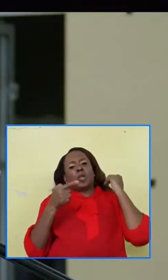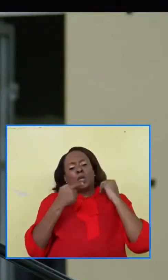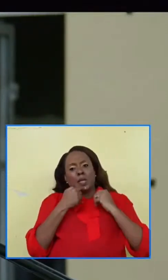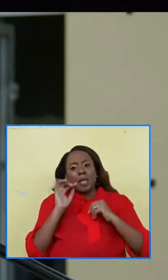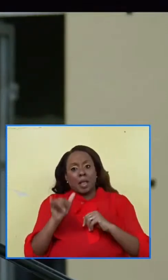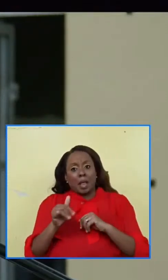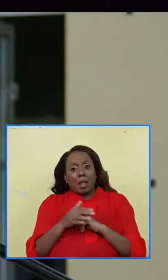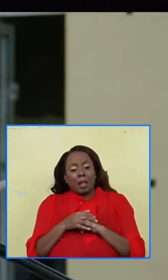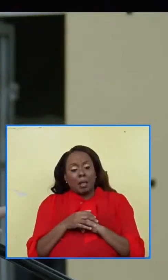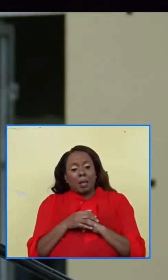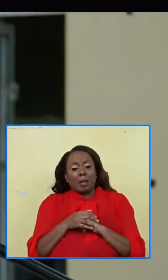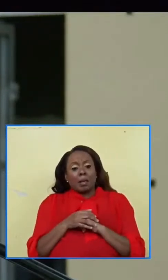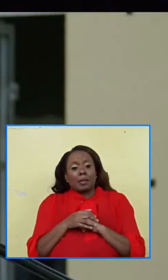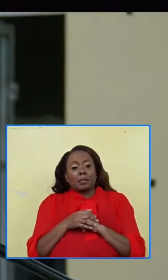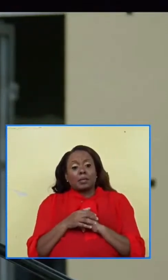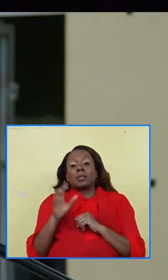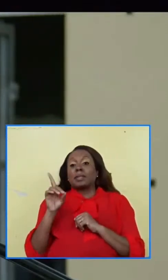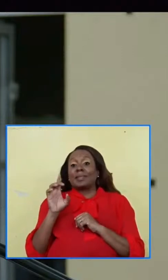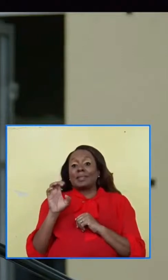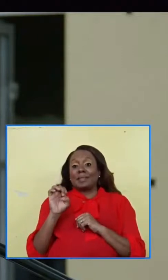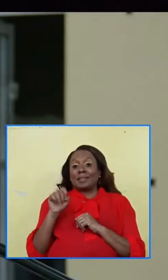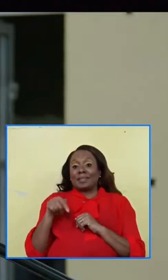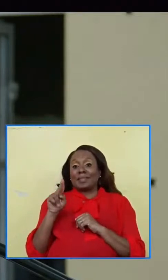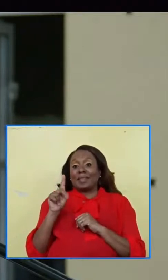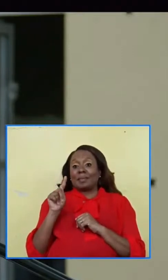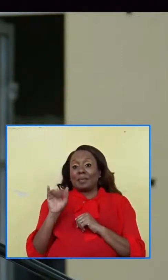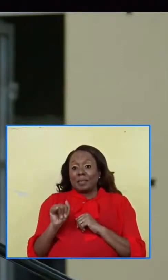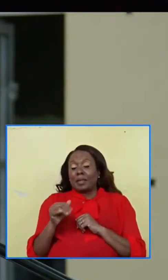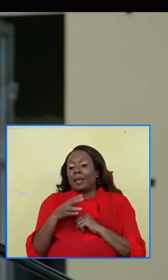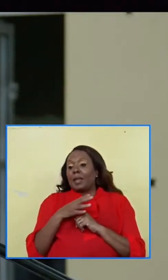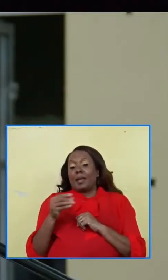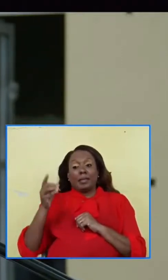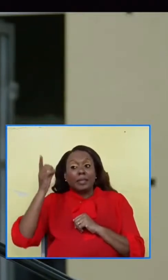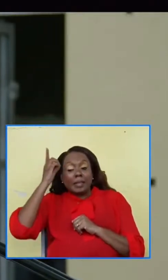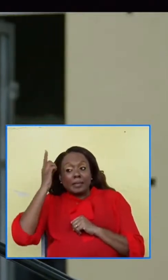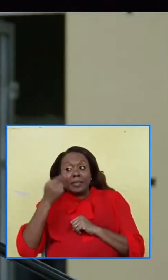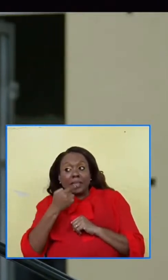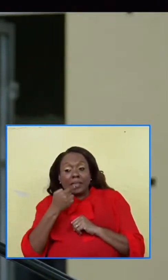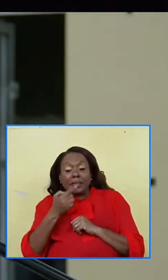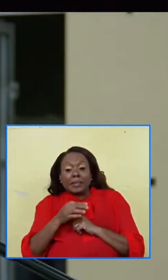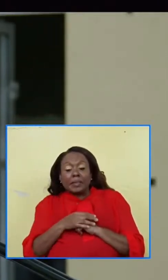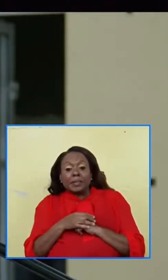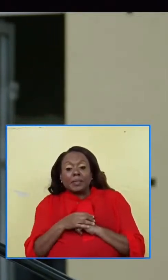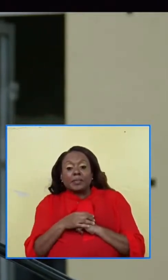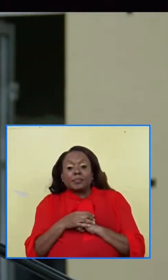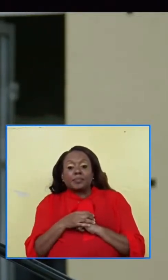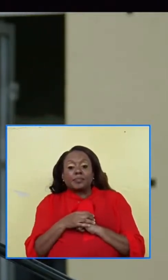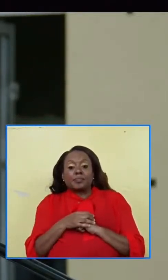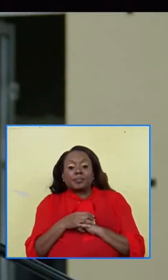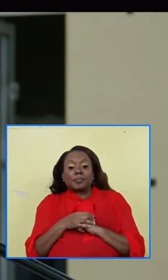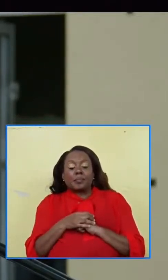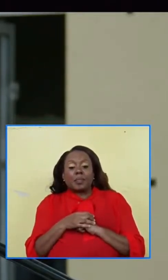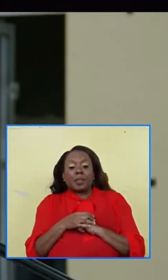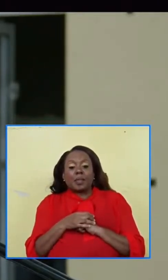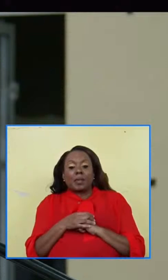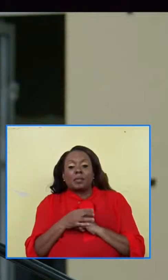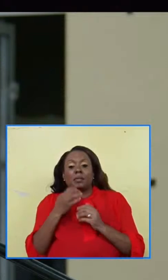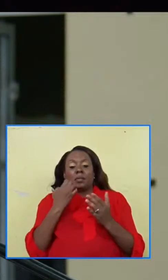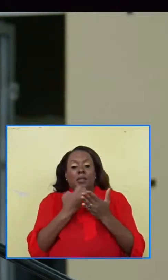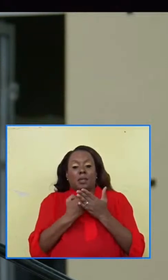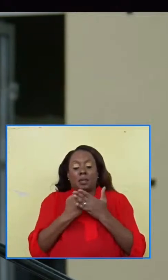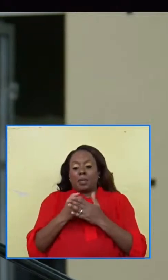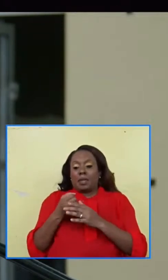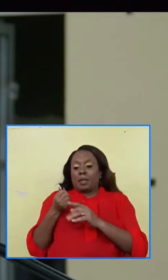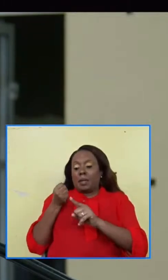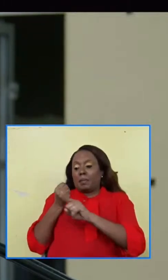economy. The Deputy Chair and the Actuary, Mr. Osborne, is saying that the economy impacts the